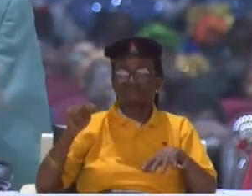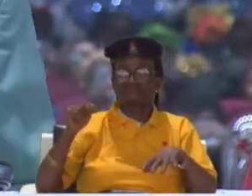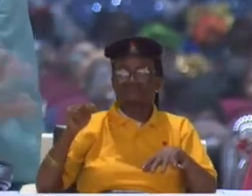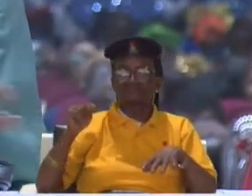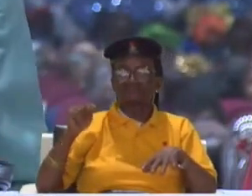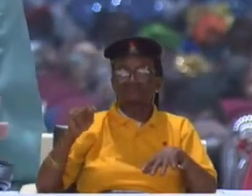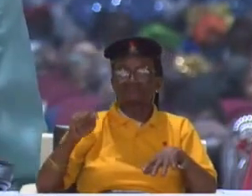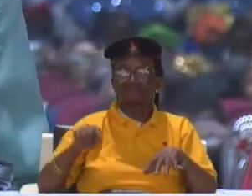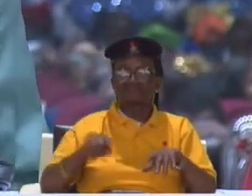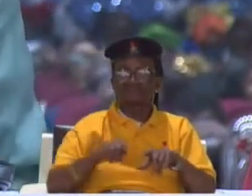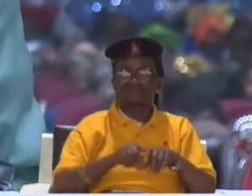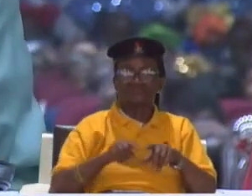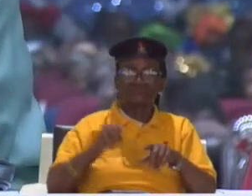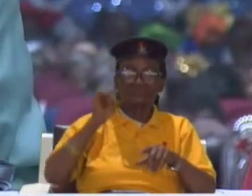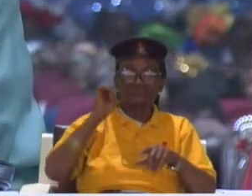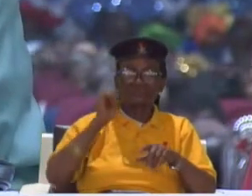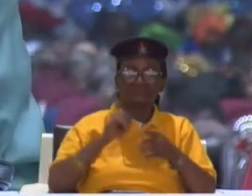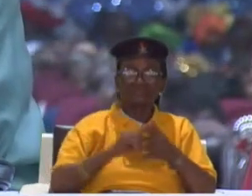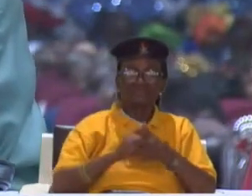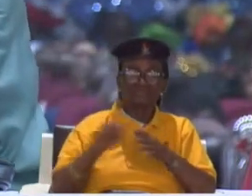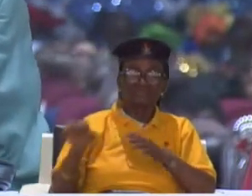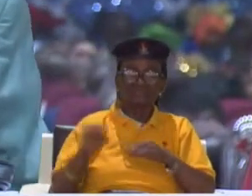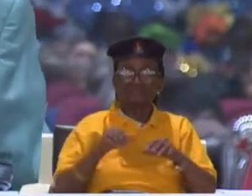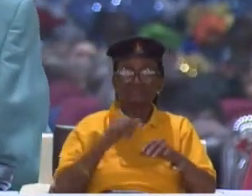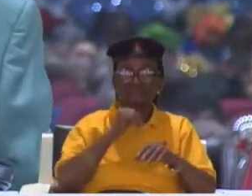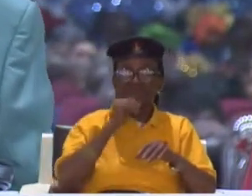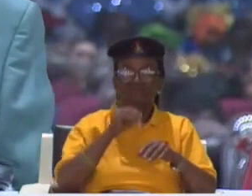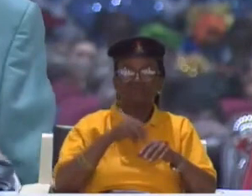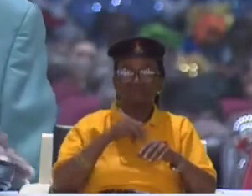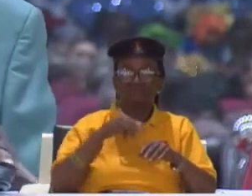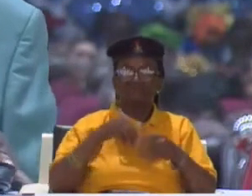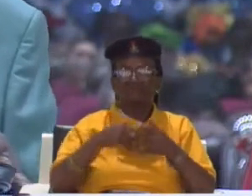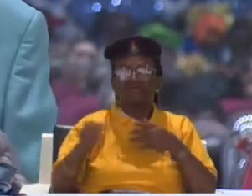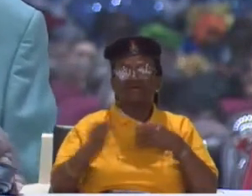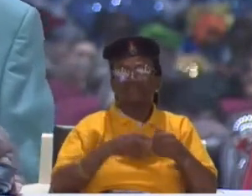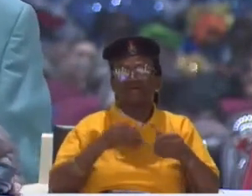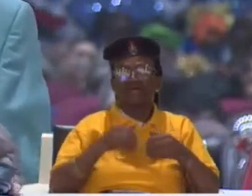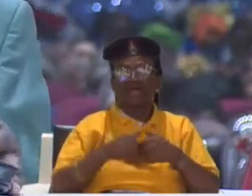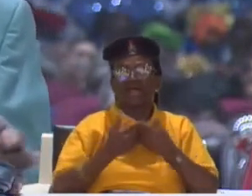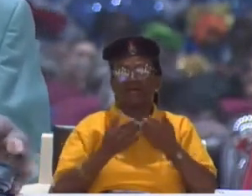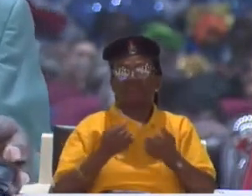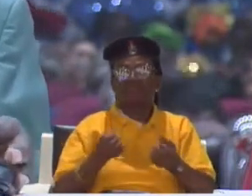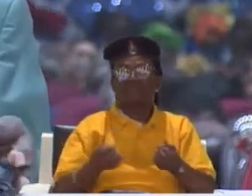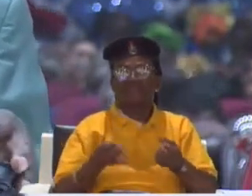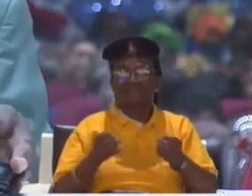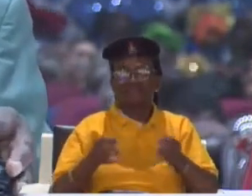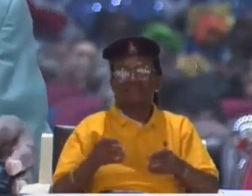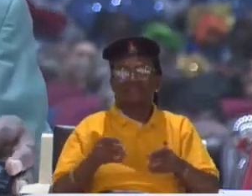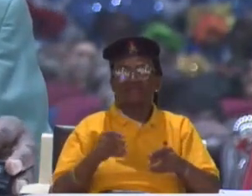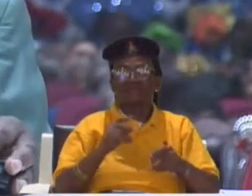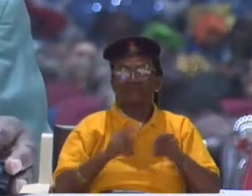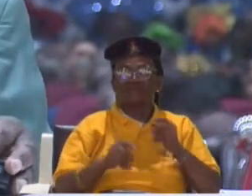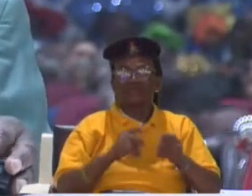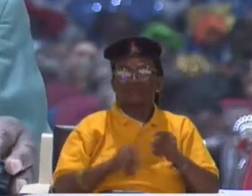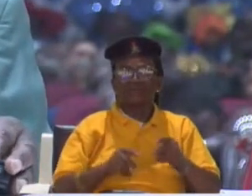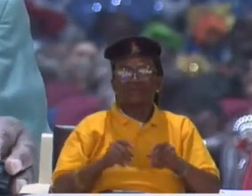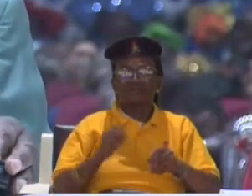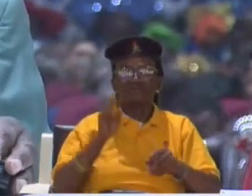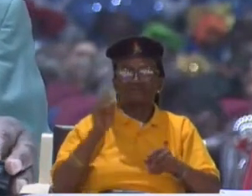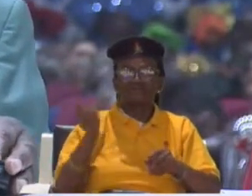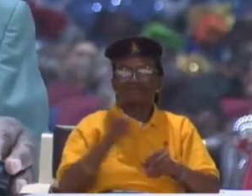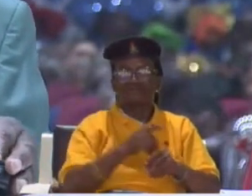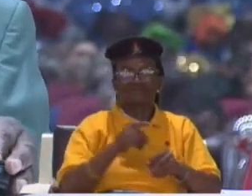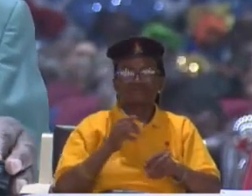So it doesn't matter how many problems you may have, they